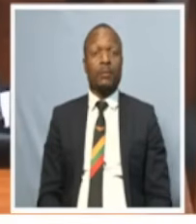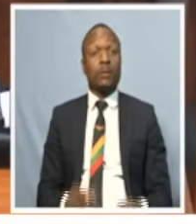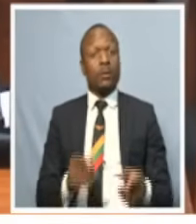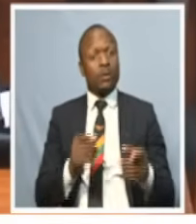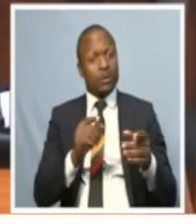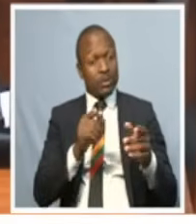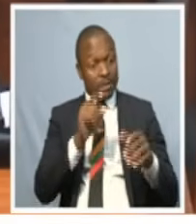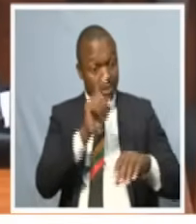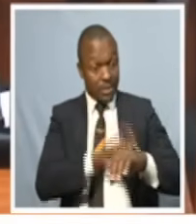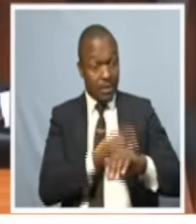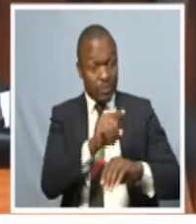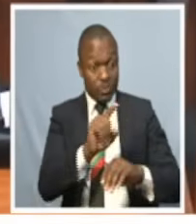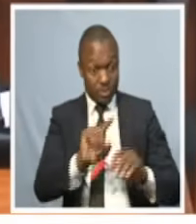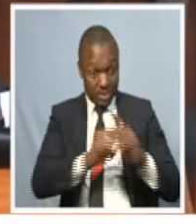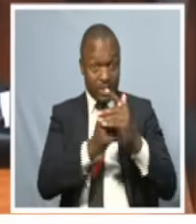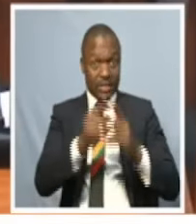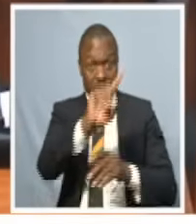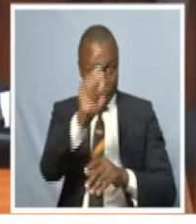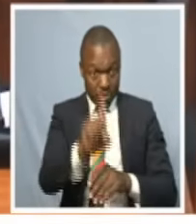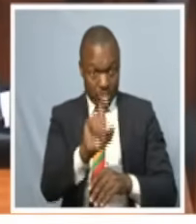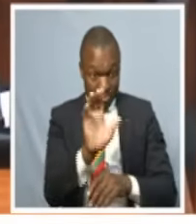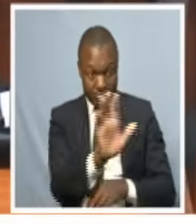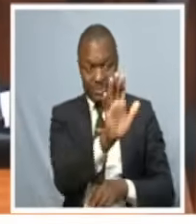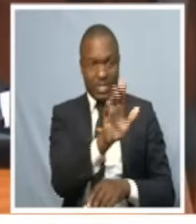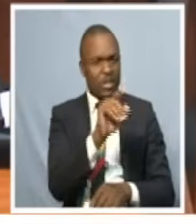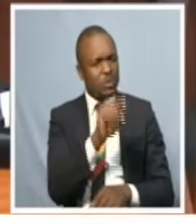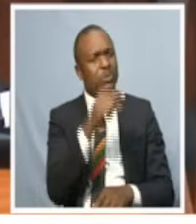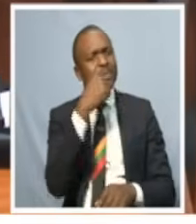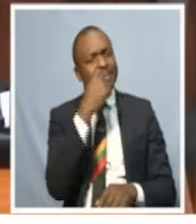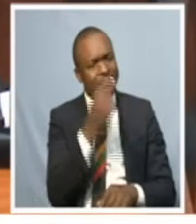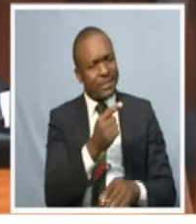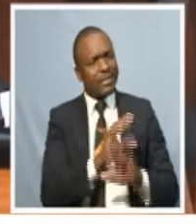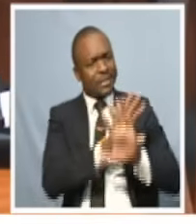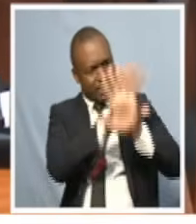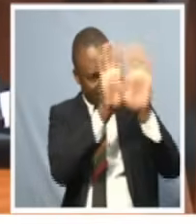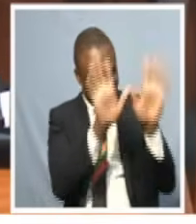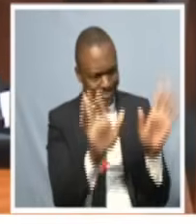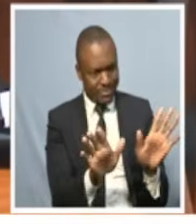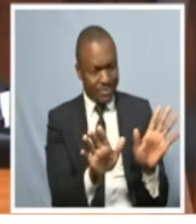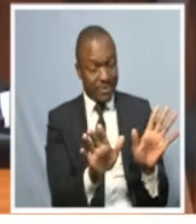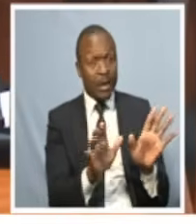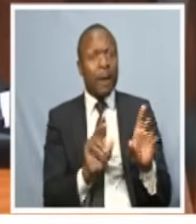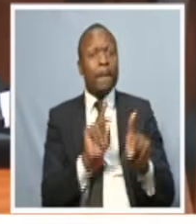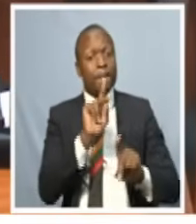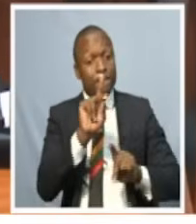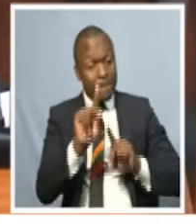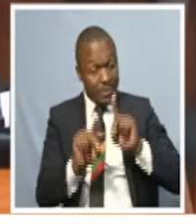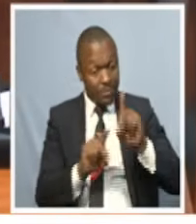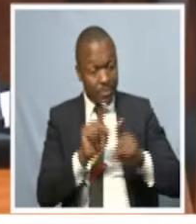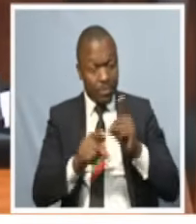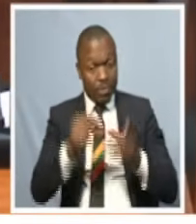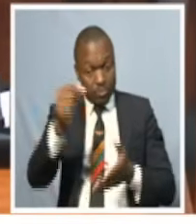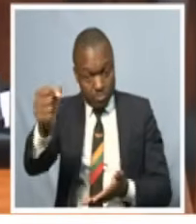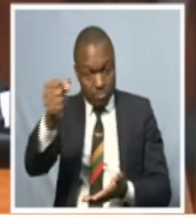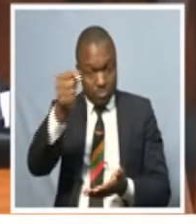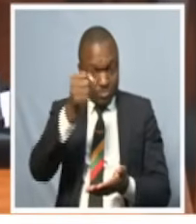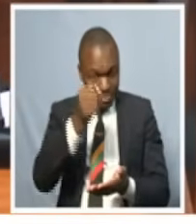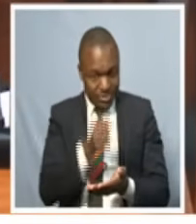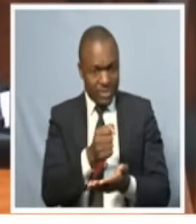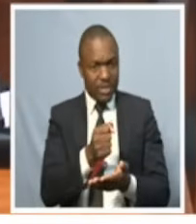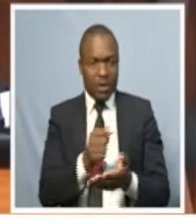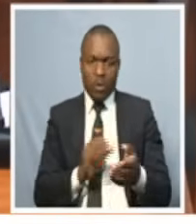When you started your question, you mentioned clearly to say the people that were recruited